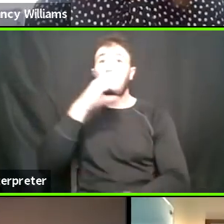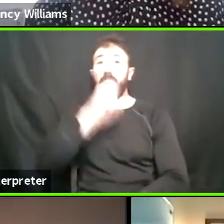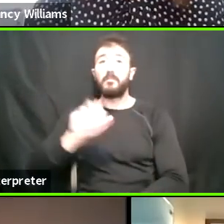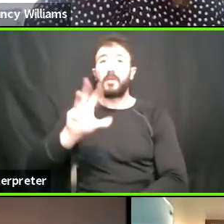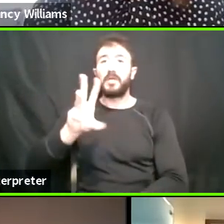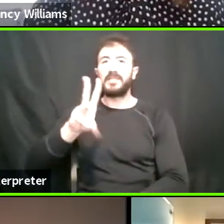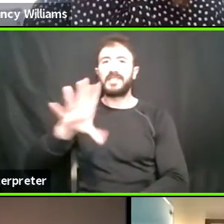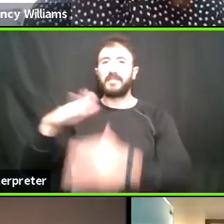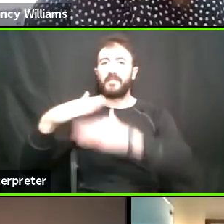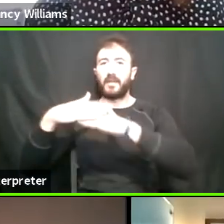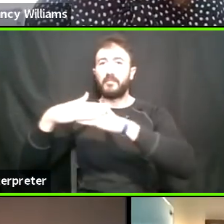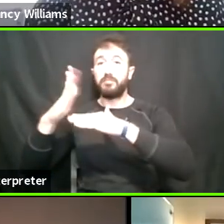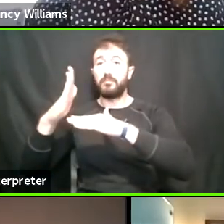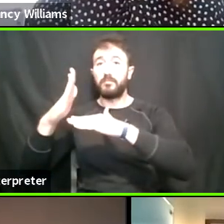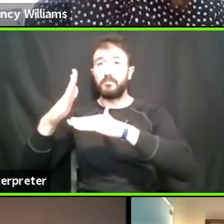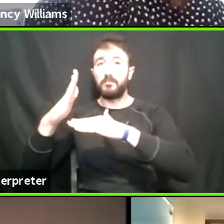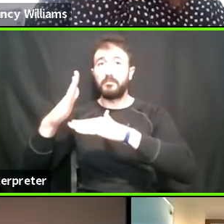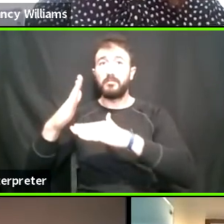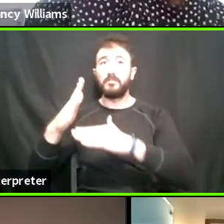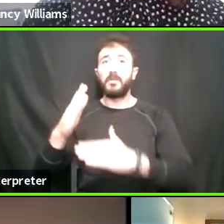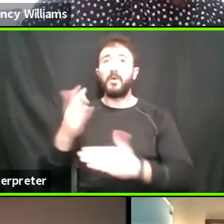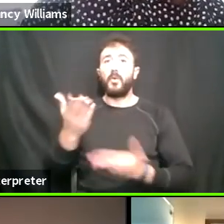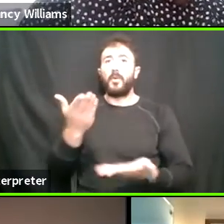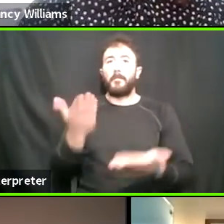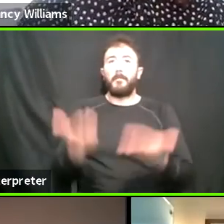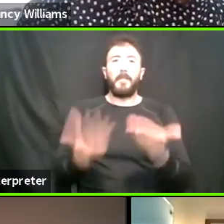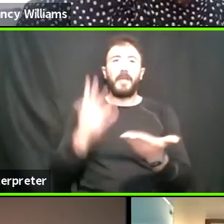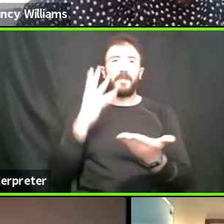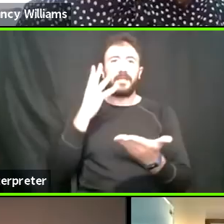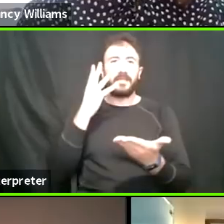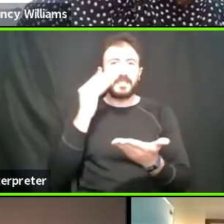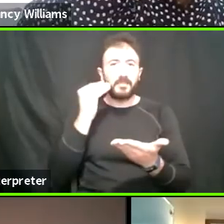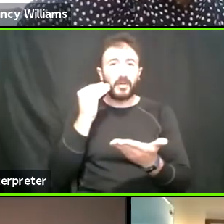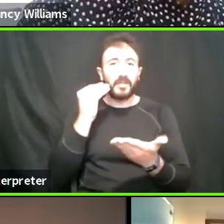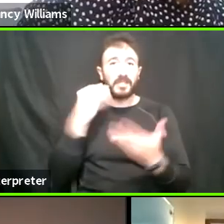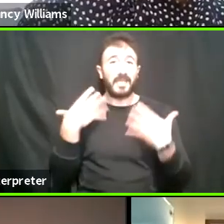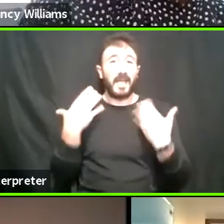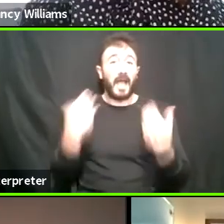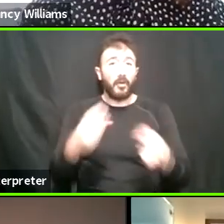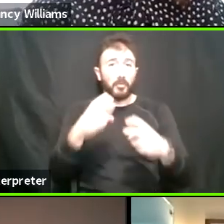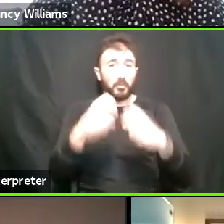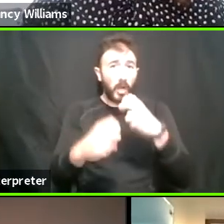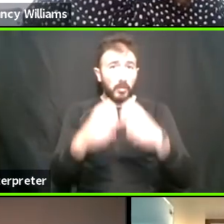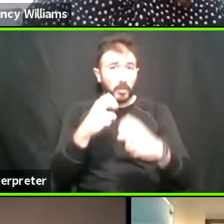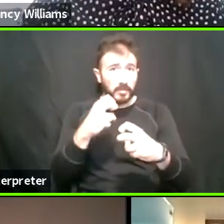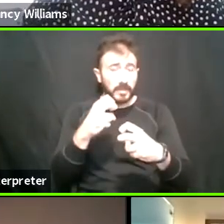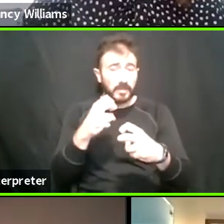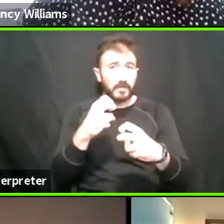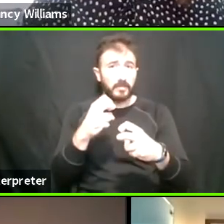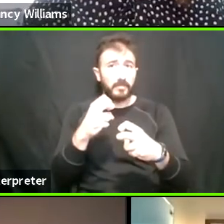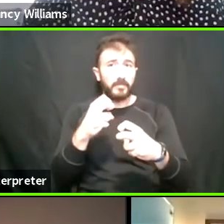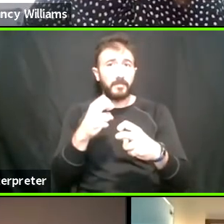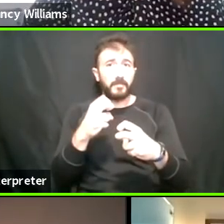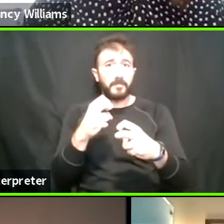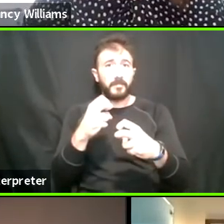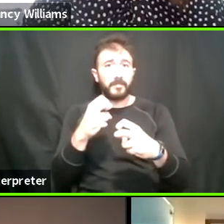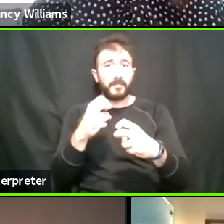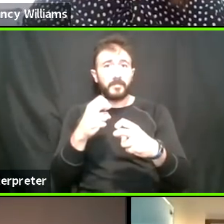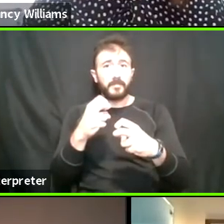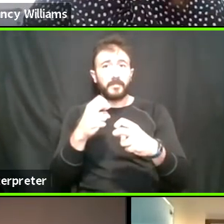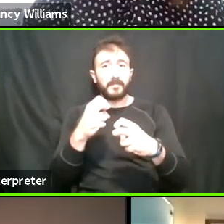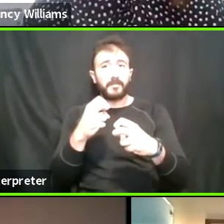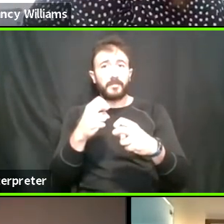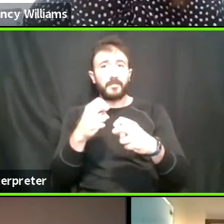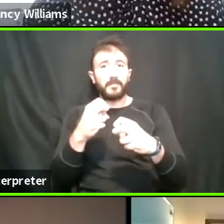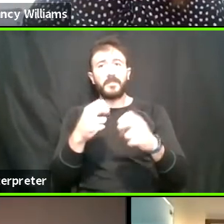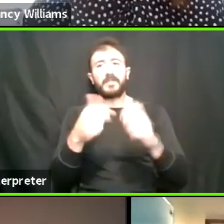65 or who may be experiencing an underlying health condition that falls within the CDC definition